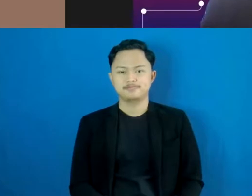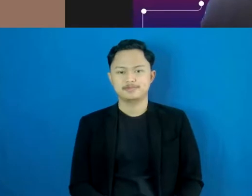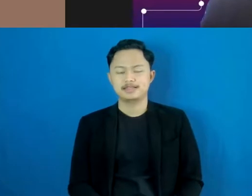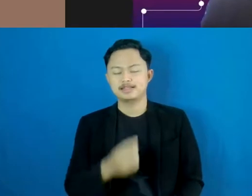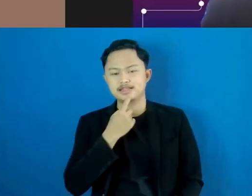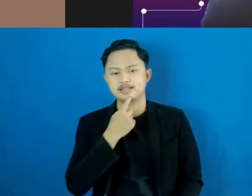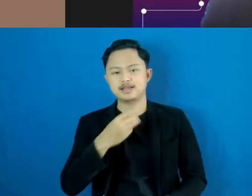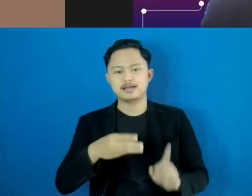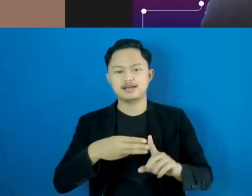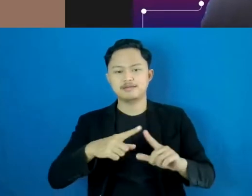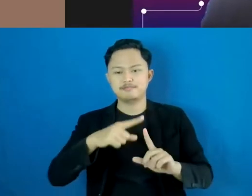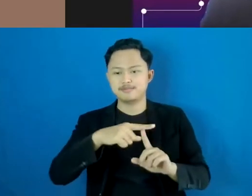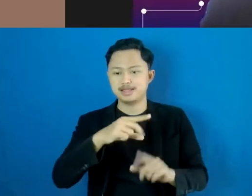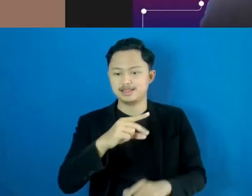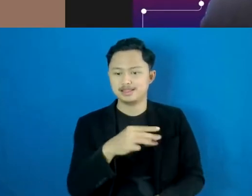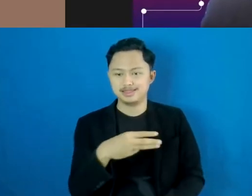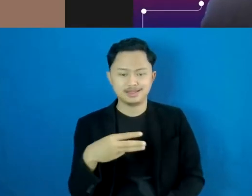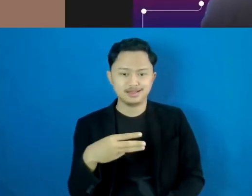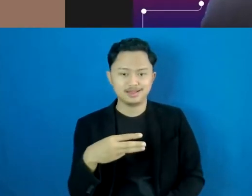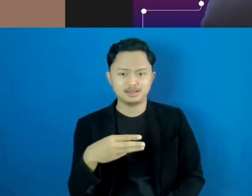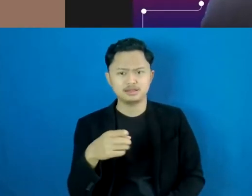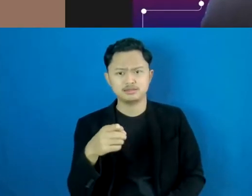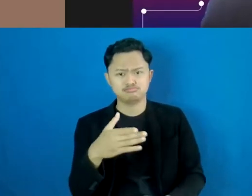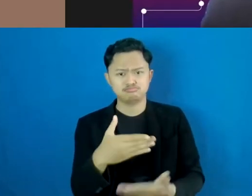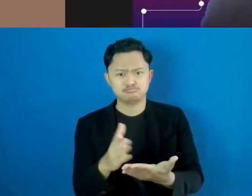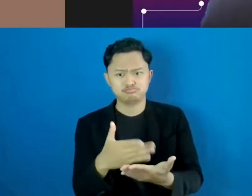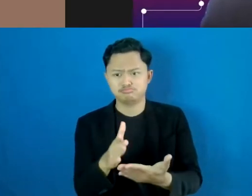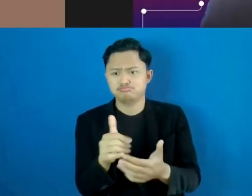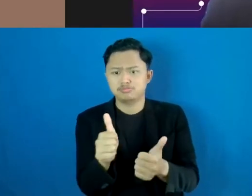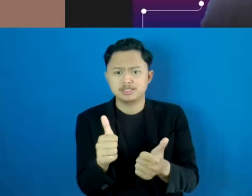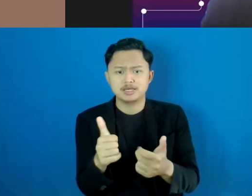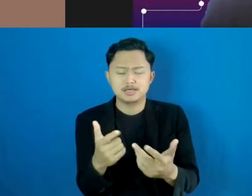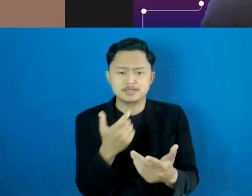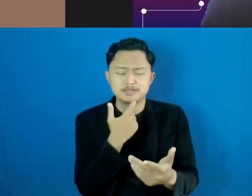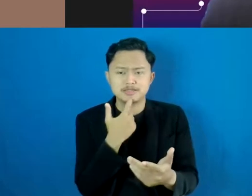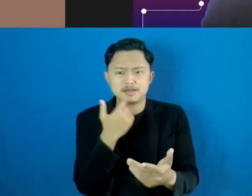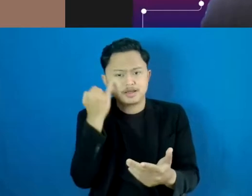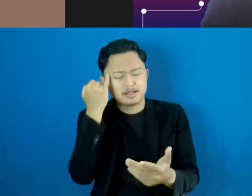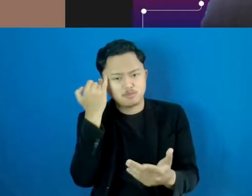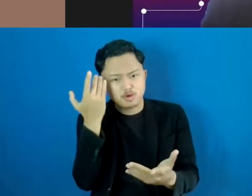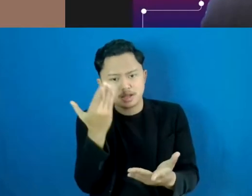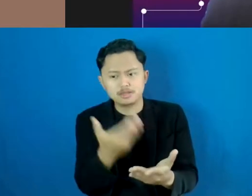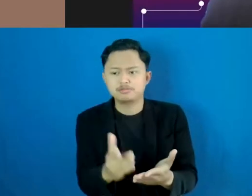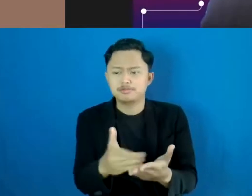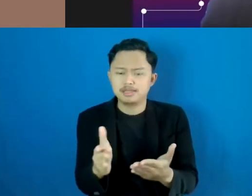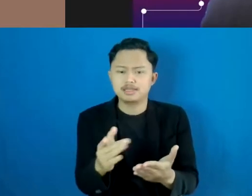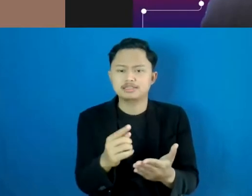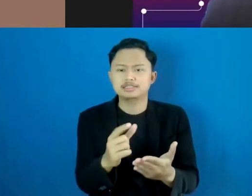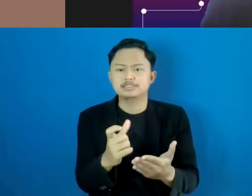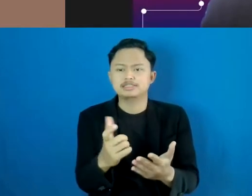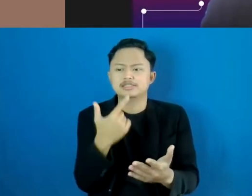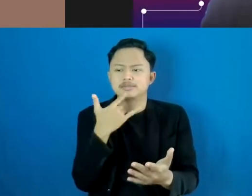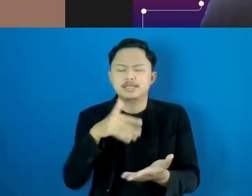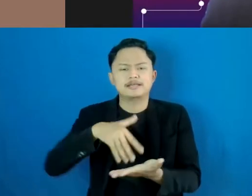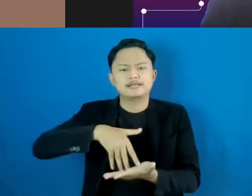to share some insight on what kind of range you have achieved in the first year versus